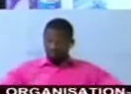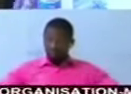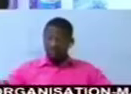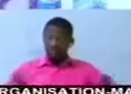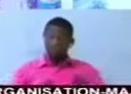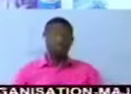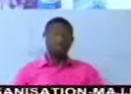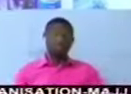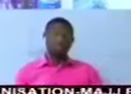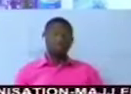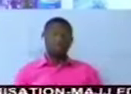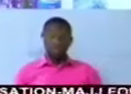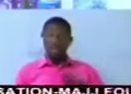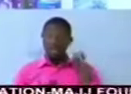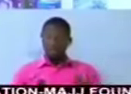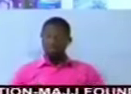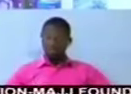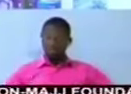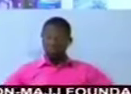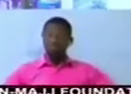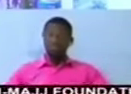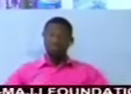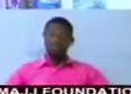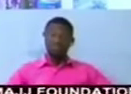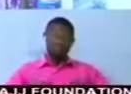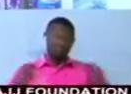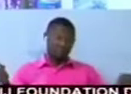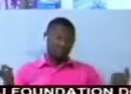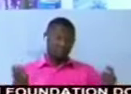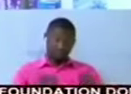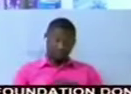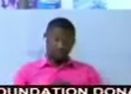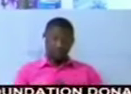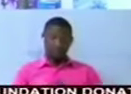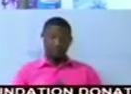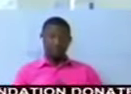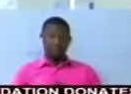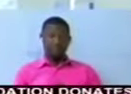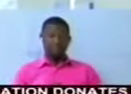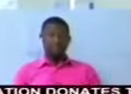sumeko. That's how I undressed. Tell this commission